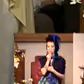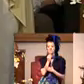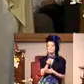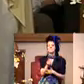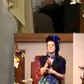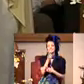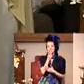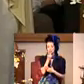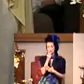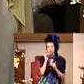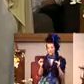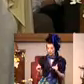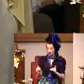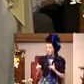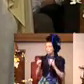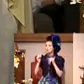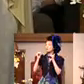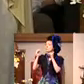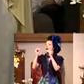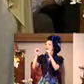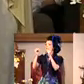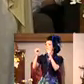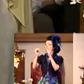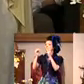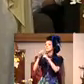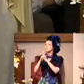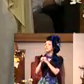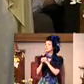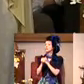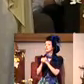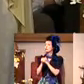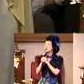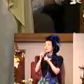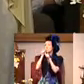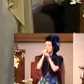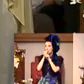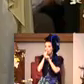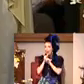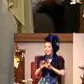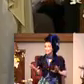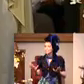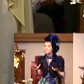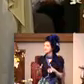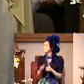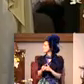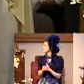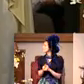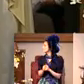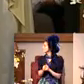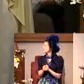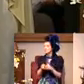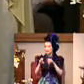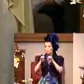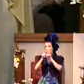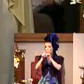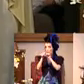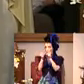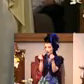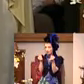and he raised it to his God, and he blessed it, and he broke it.